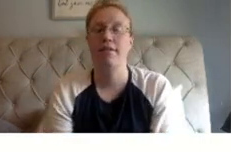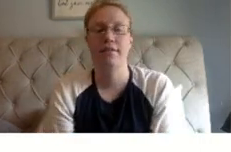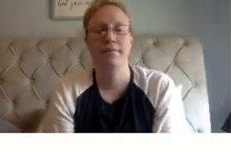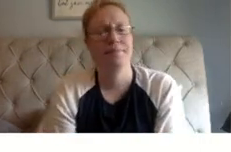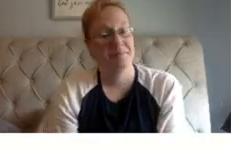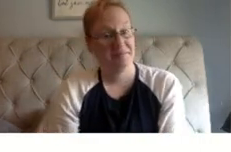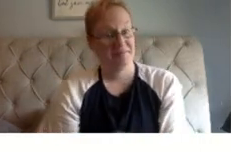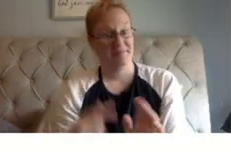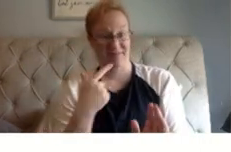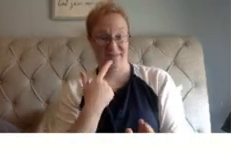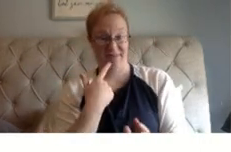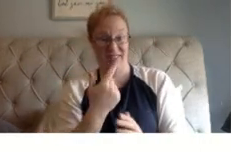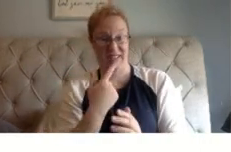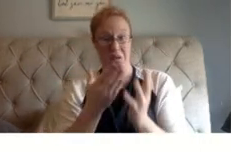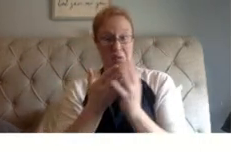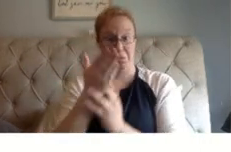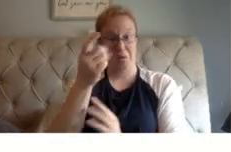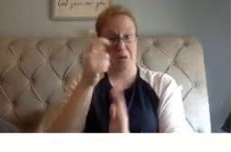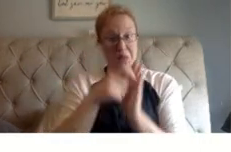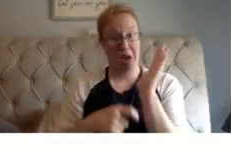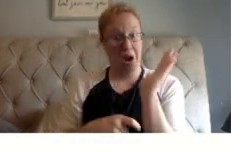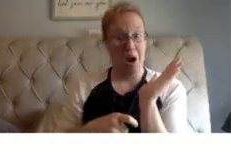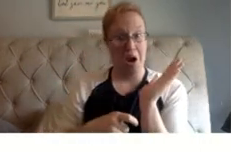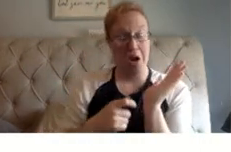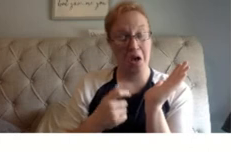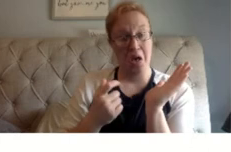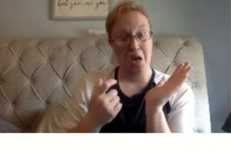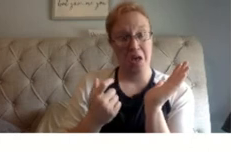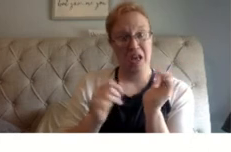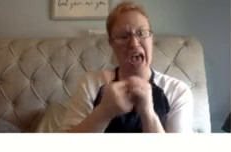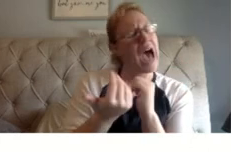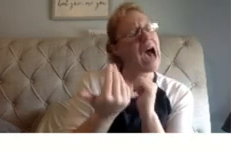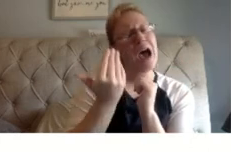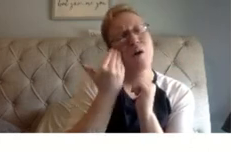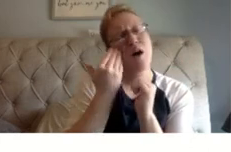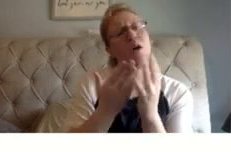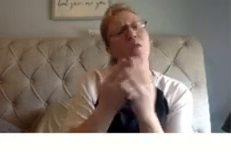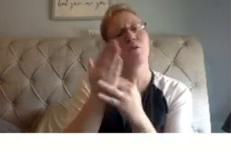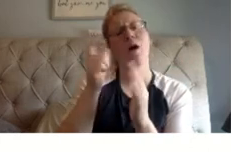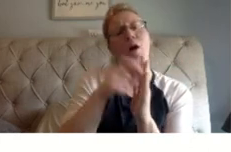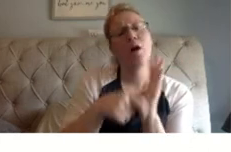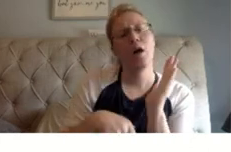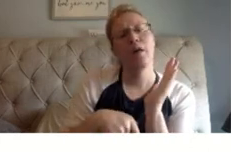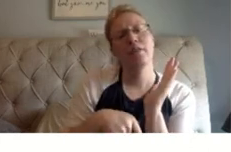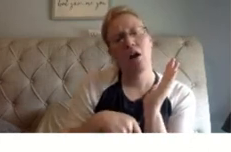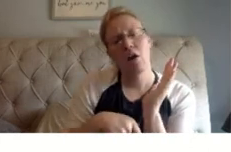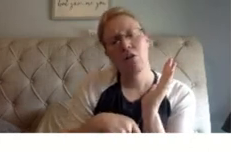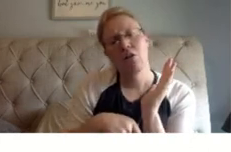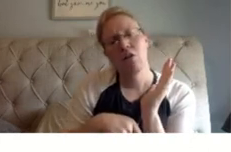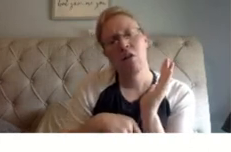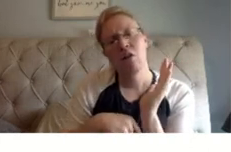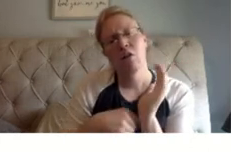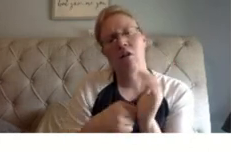So could we just say throughout the article, when we're saying how do we know, could we say throughout the article,